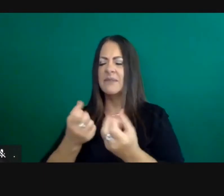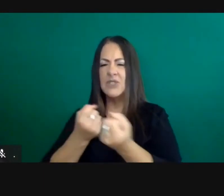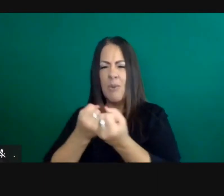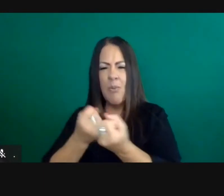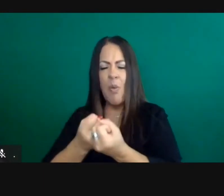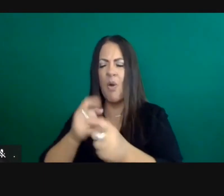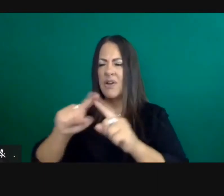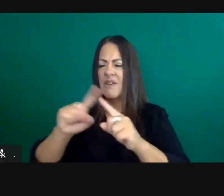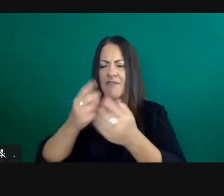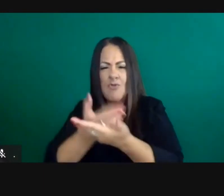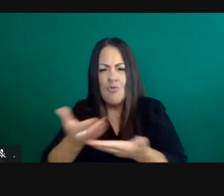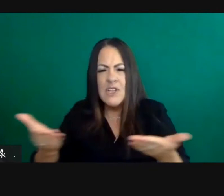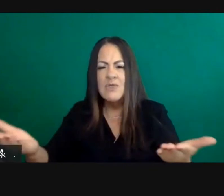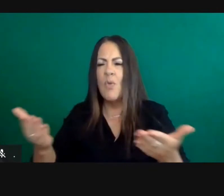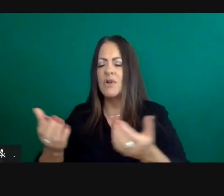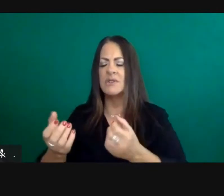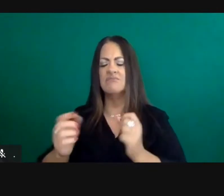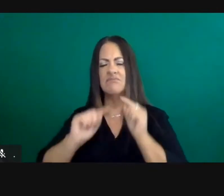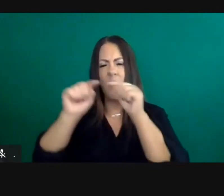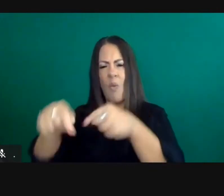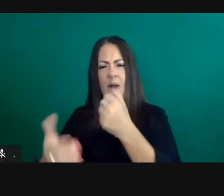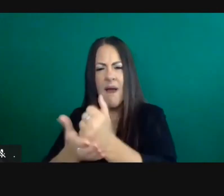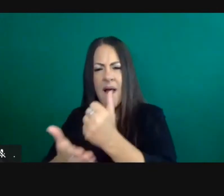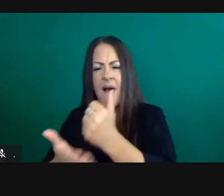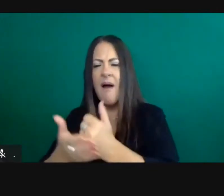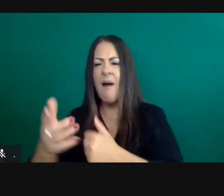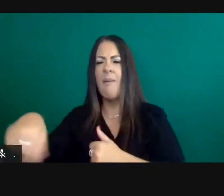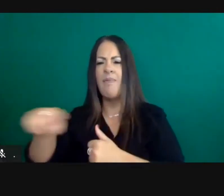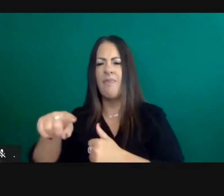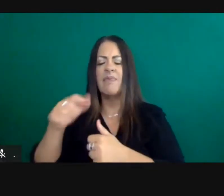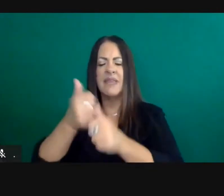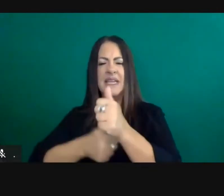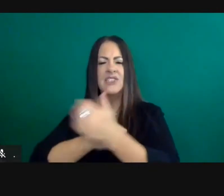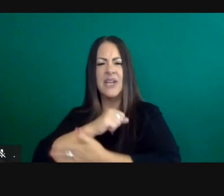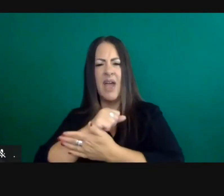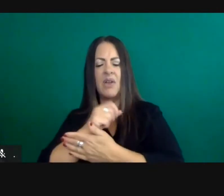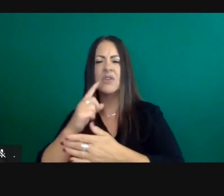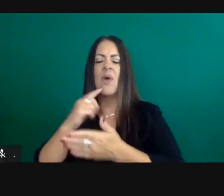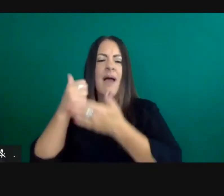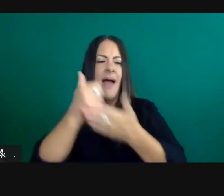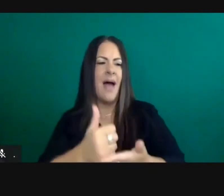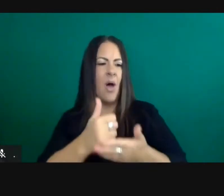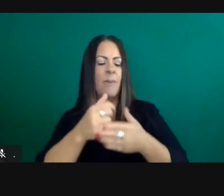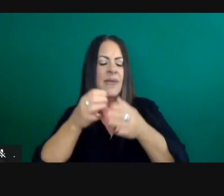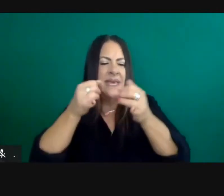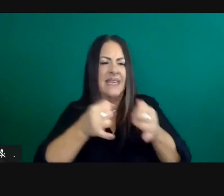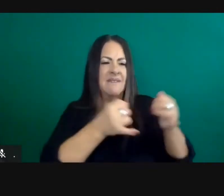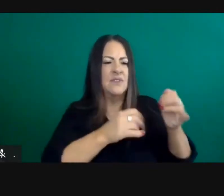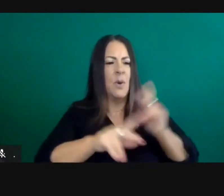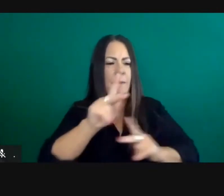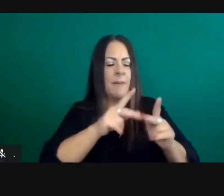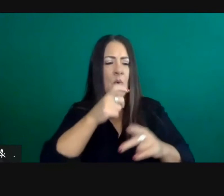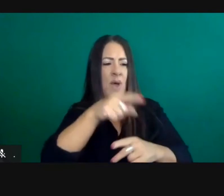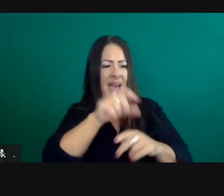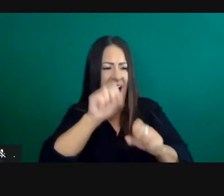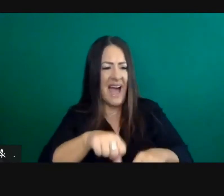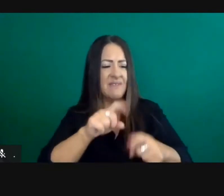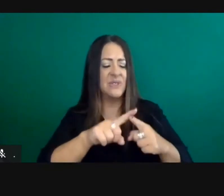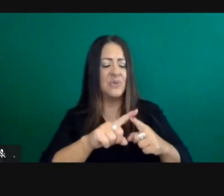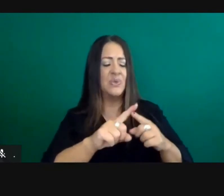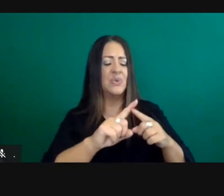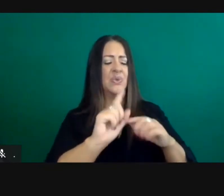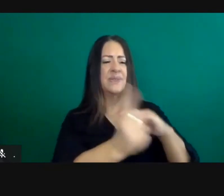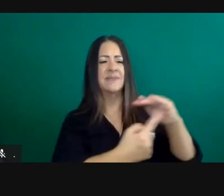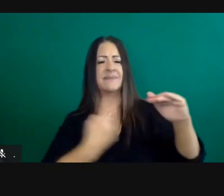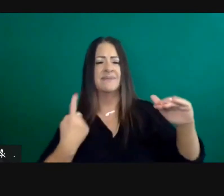that individuals who are able to isolate successfully have all that they need to be able to not just